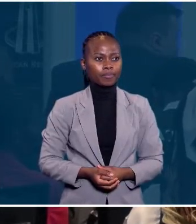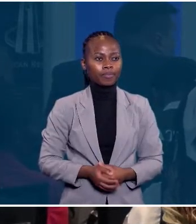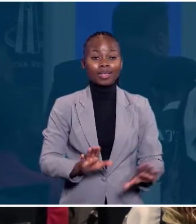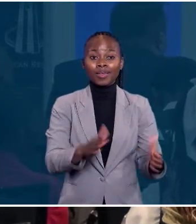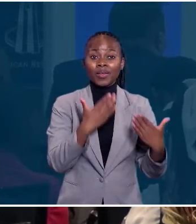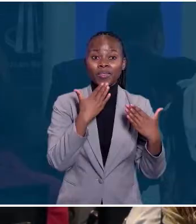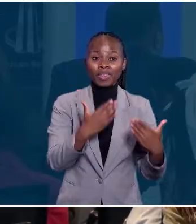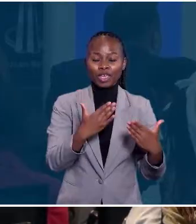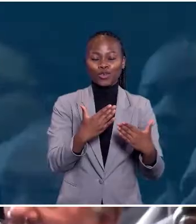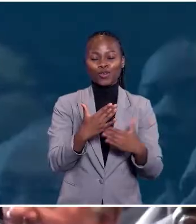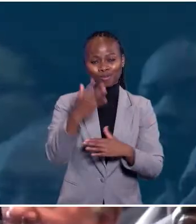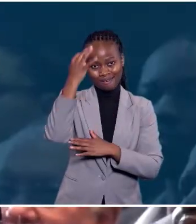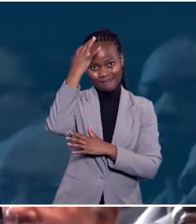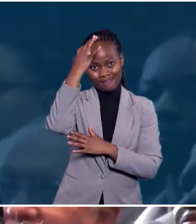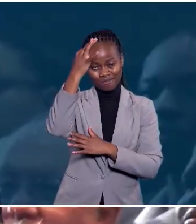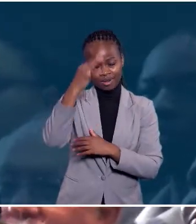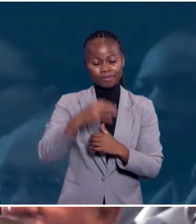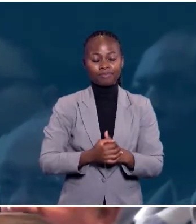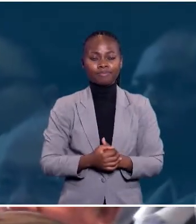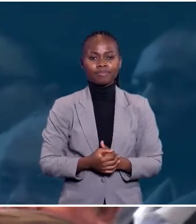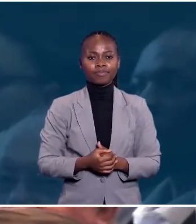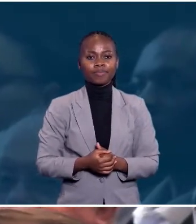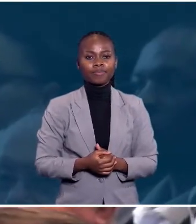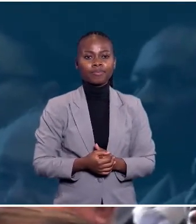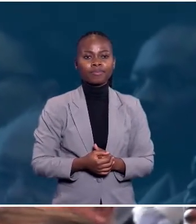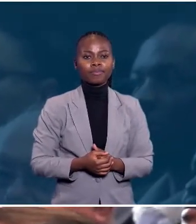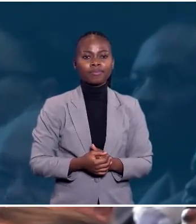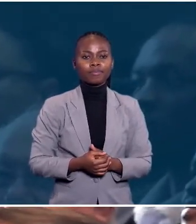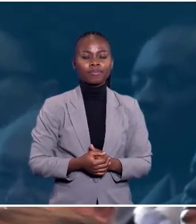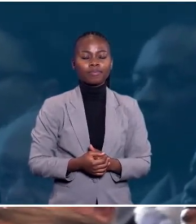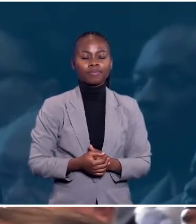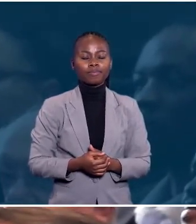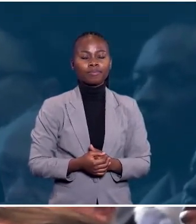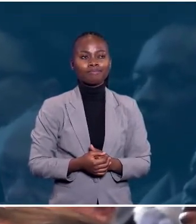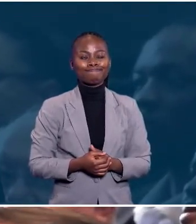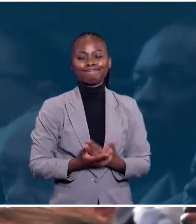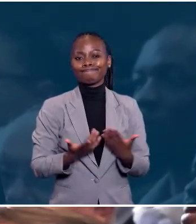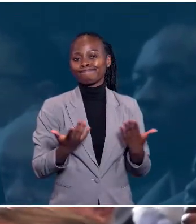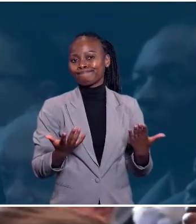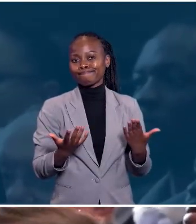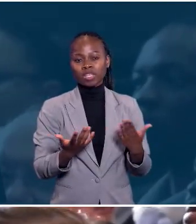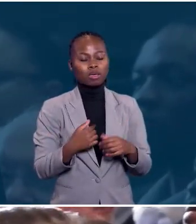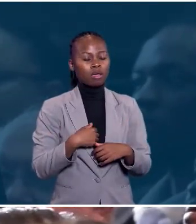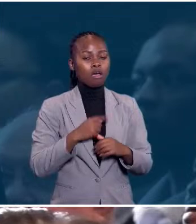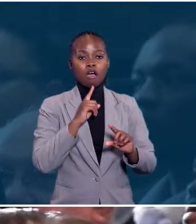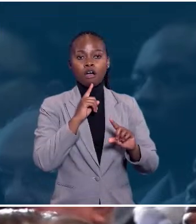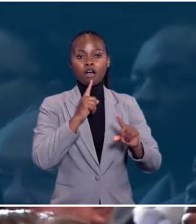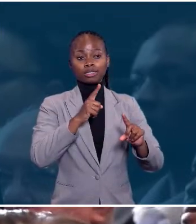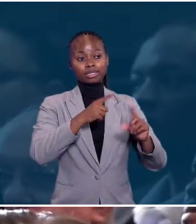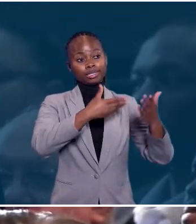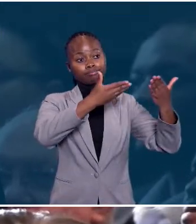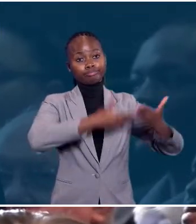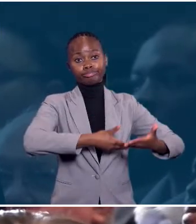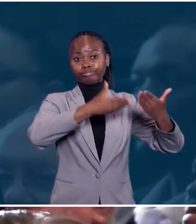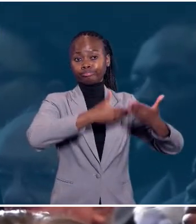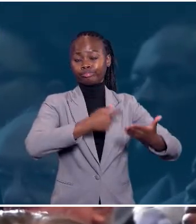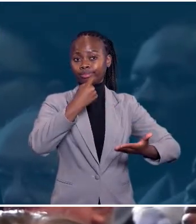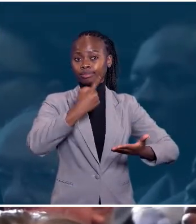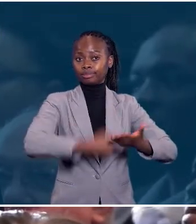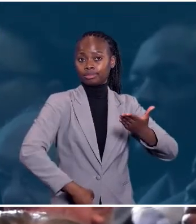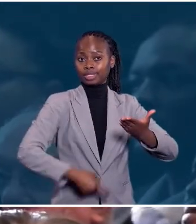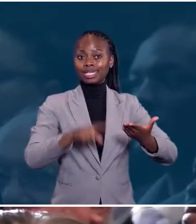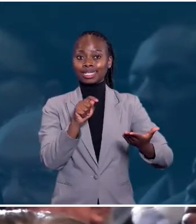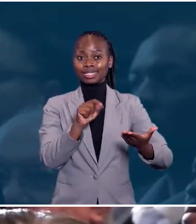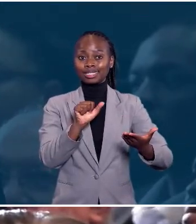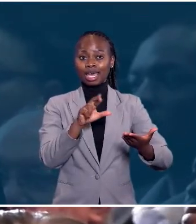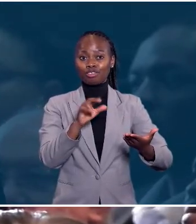Thanks, Governor. The answer to the question on the tariffs is pretty simple. We assume that the tariffs is going to